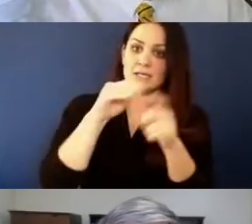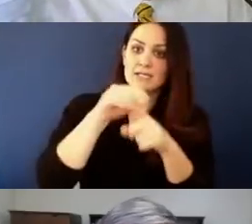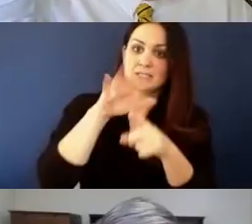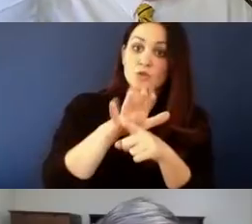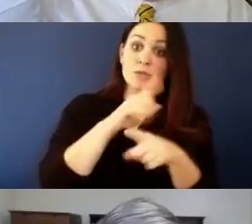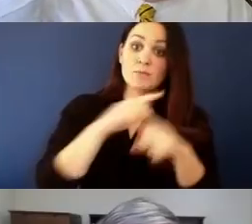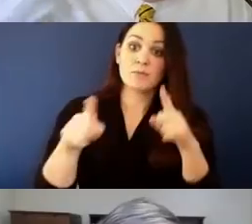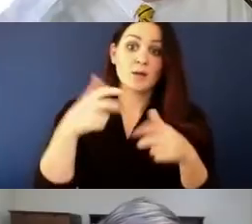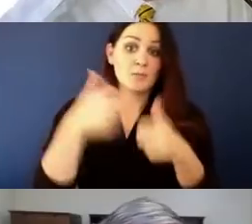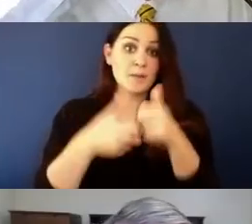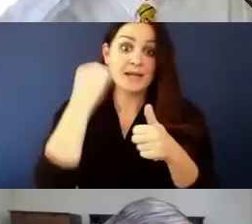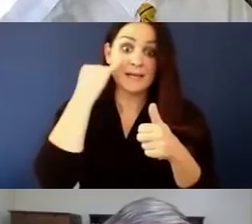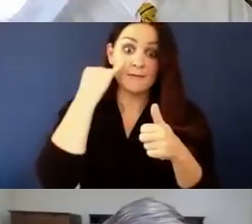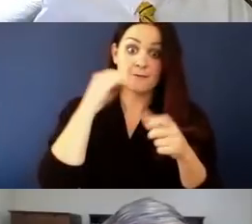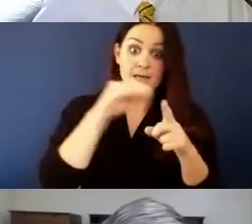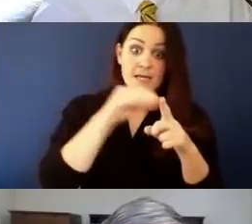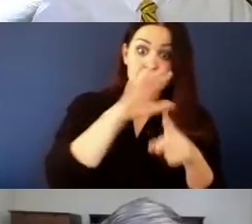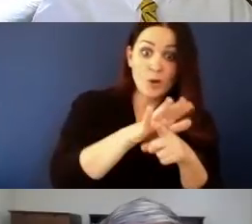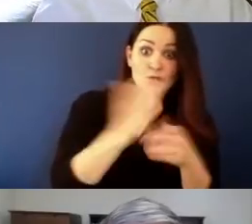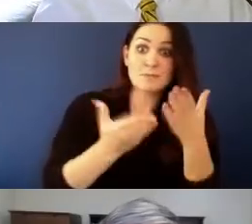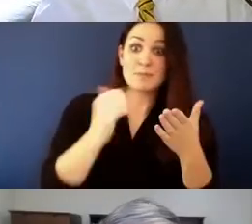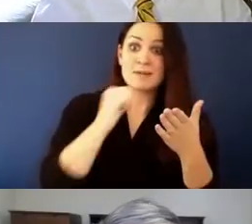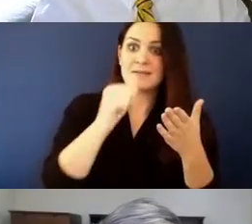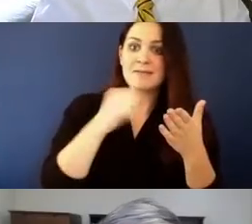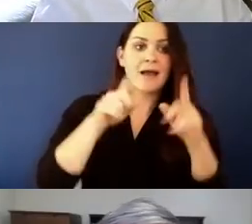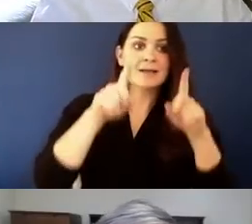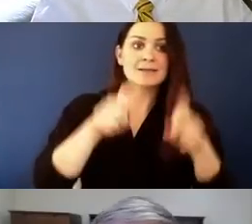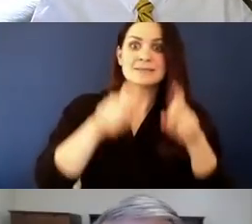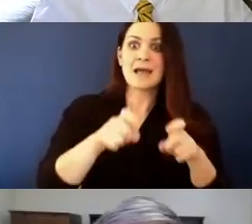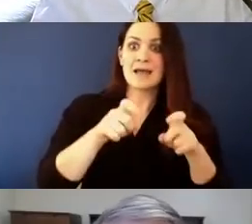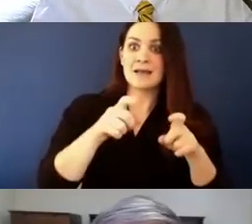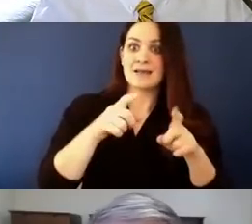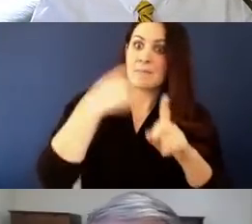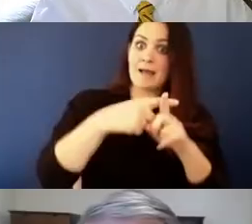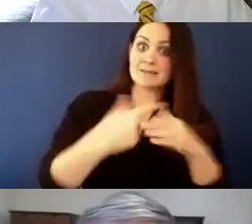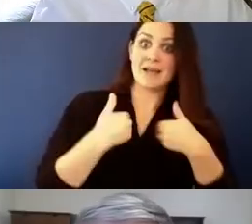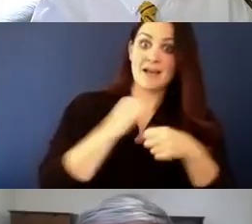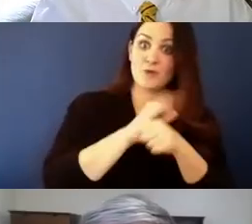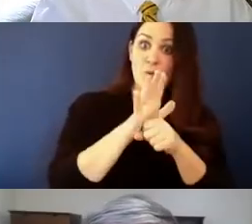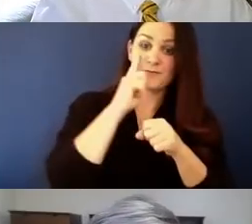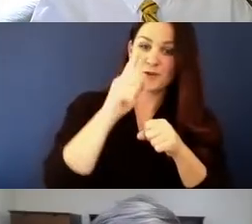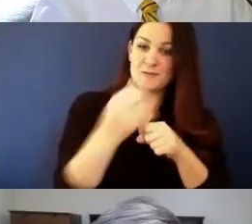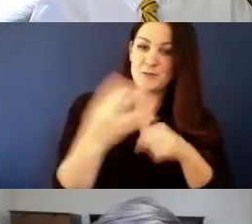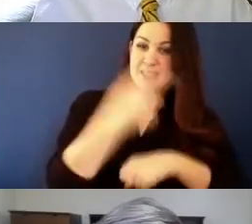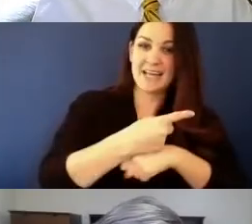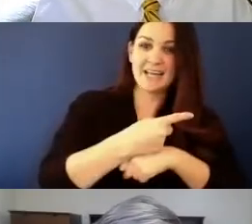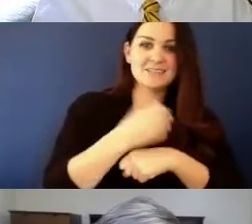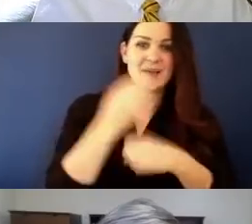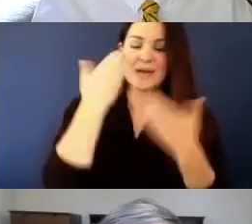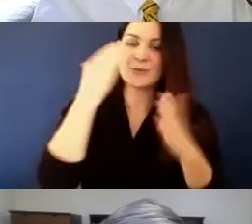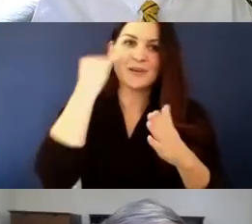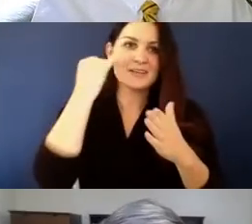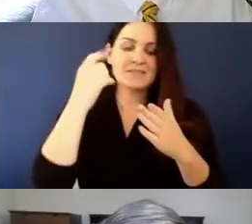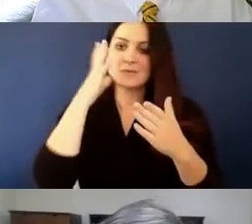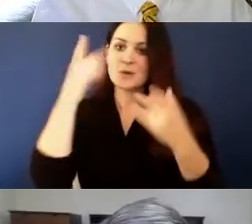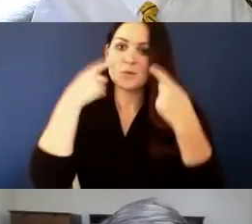if you get an exposure, you may not test positive for at least 5 days. So not sure how effective that will be. I think the most important